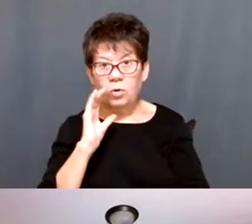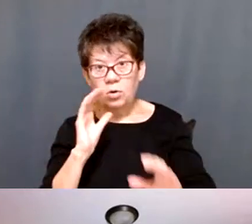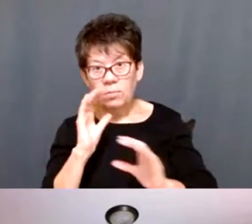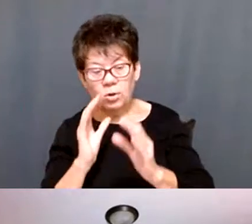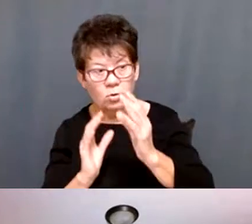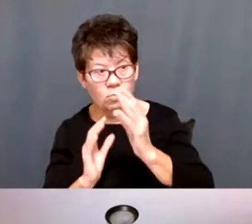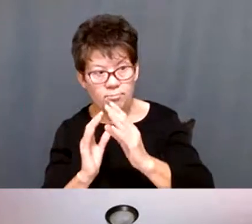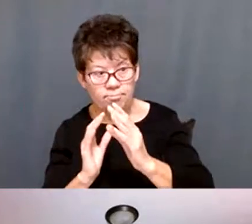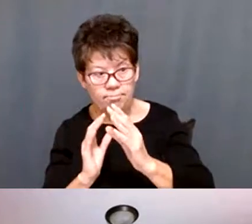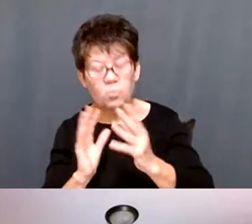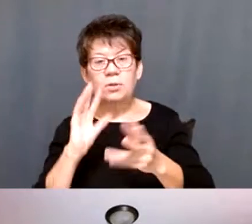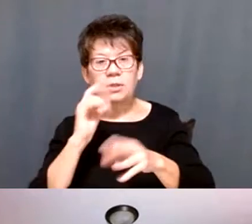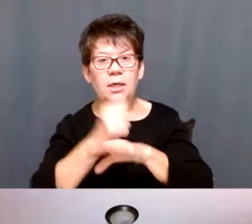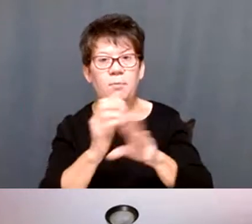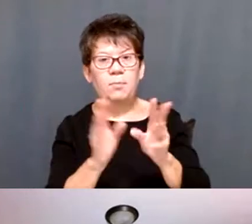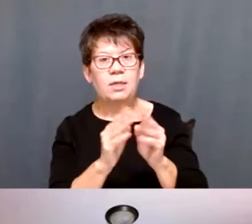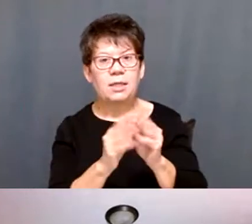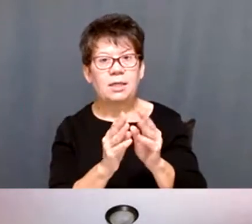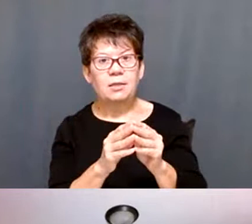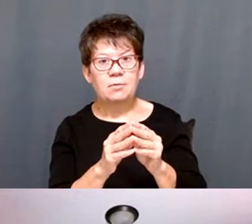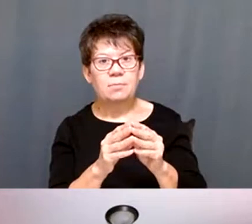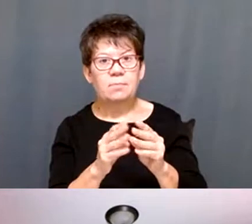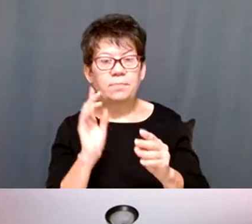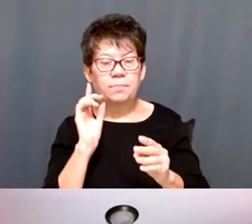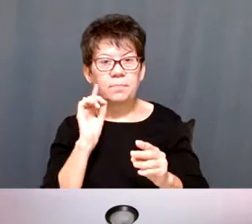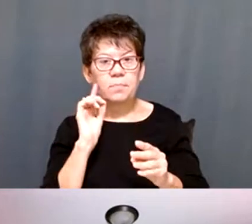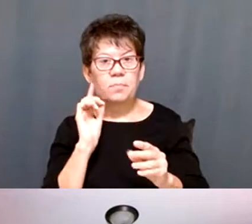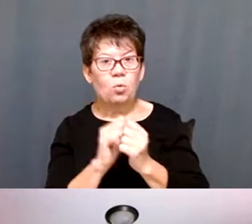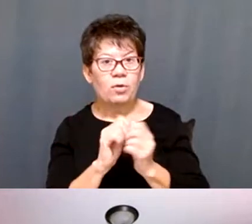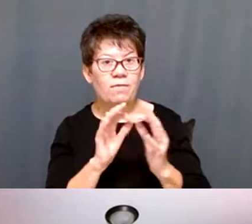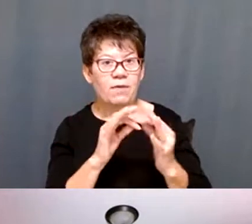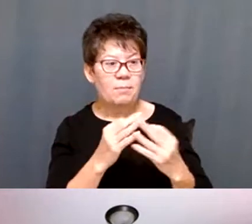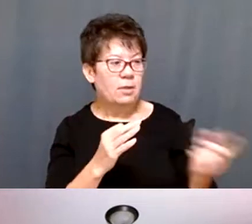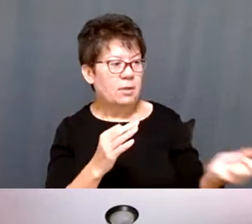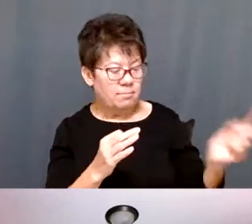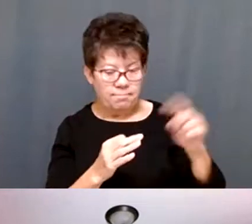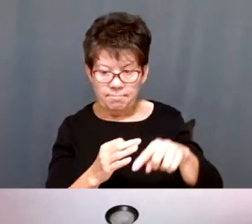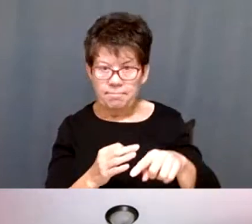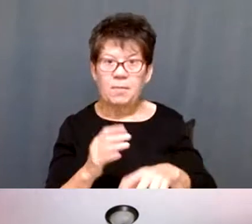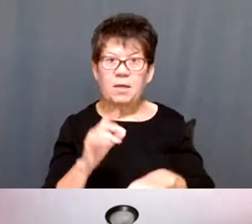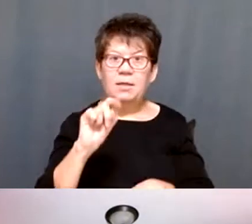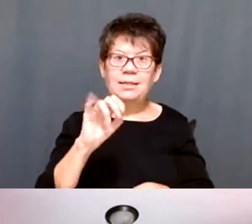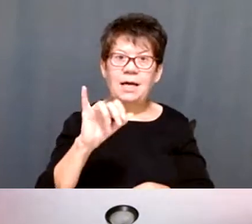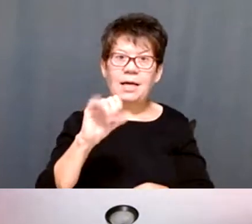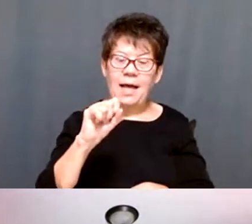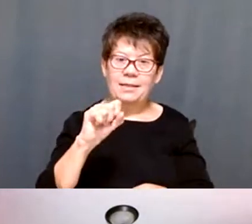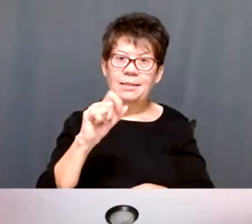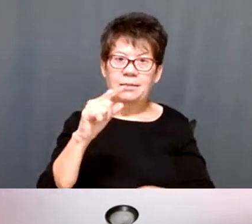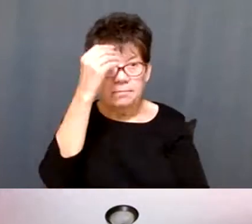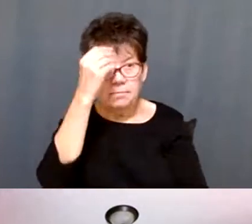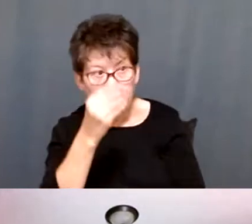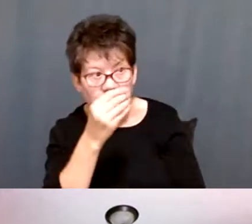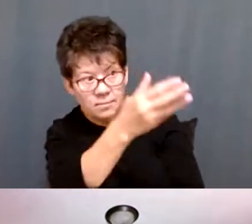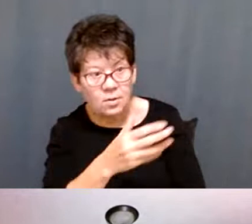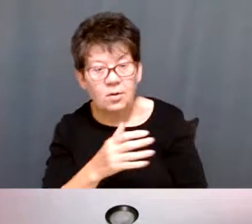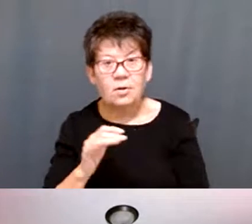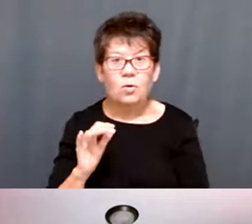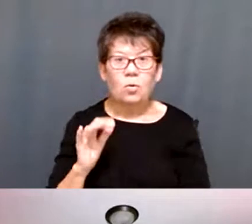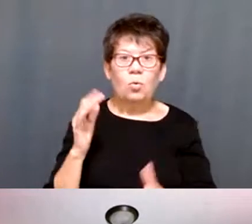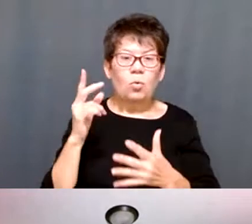set up that meeting, the eligibility determination meeting with the family, and communicate with TEIS that determination has been